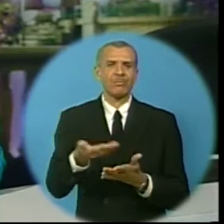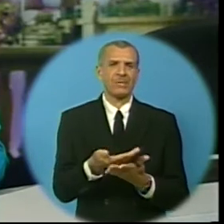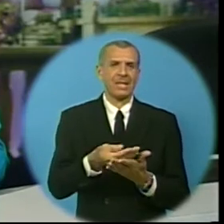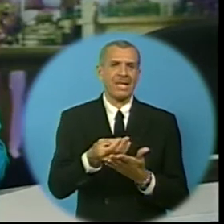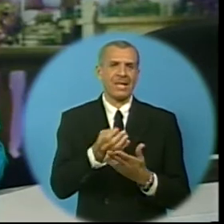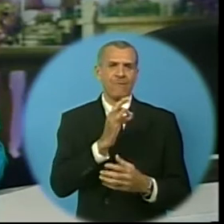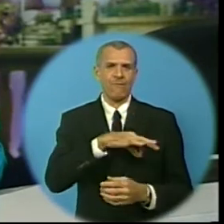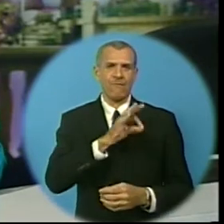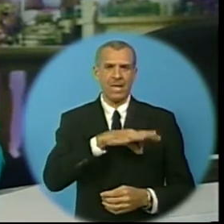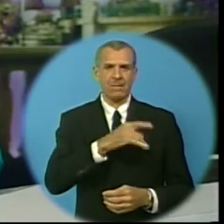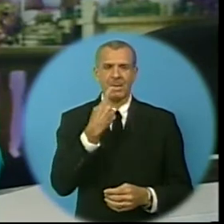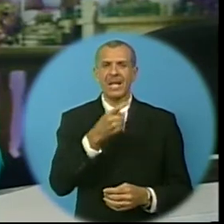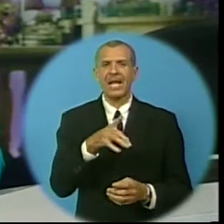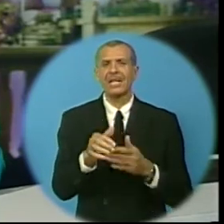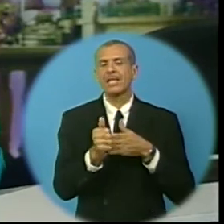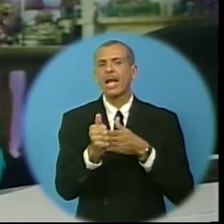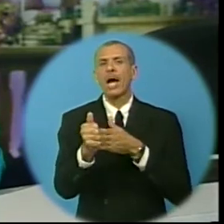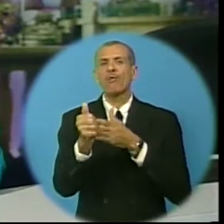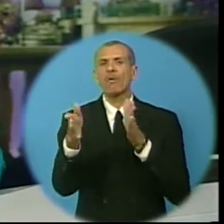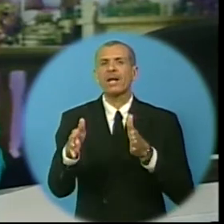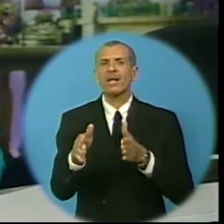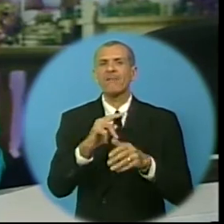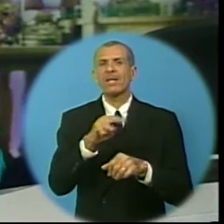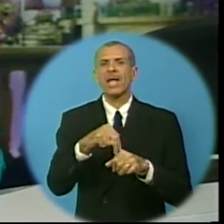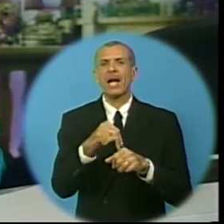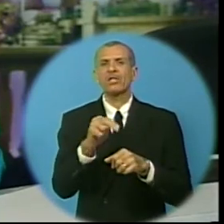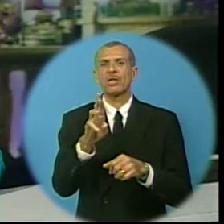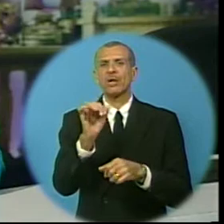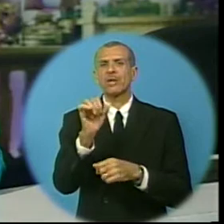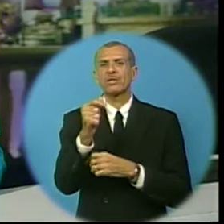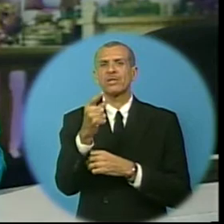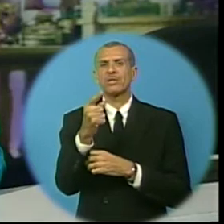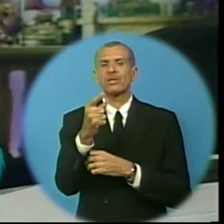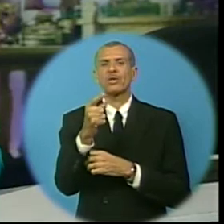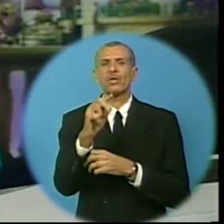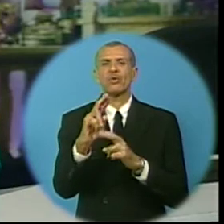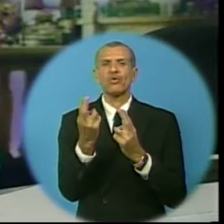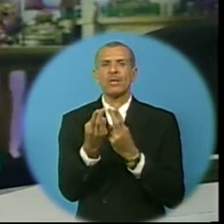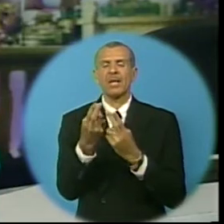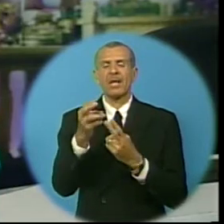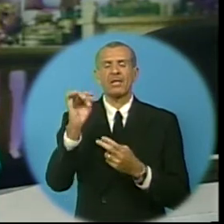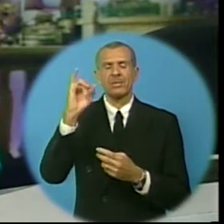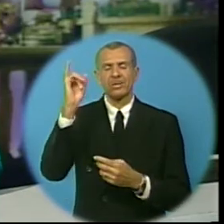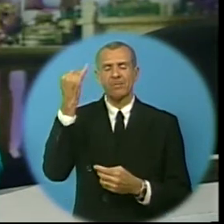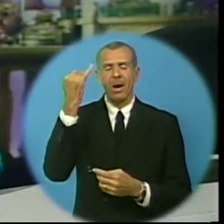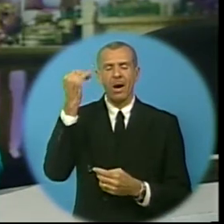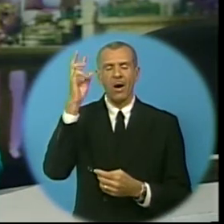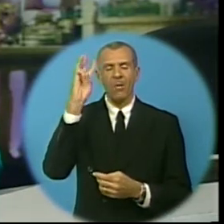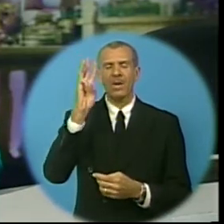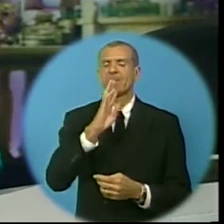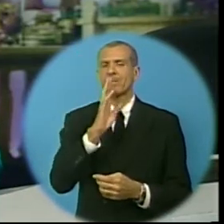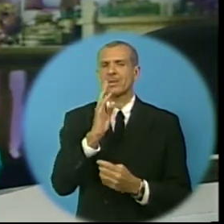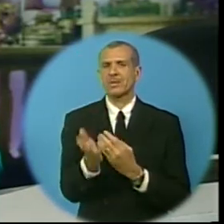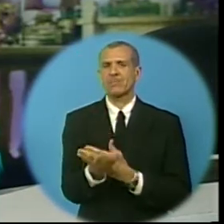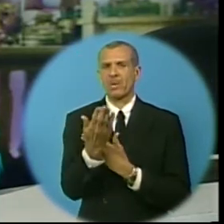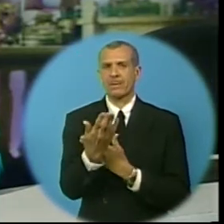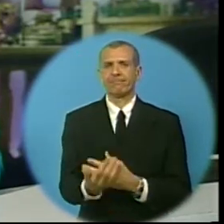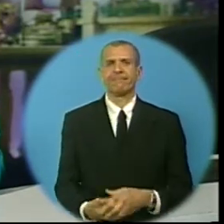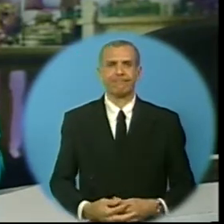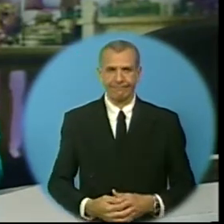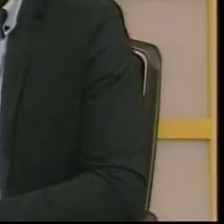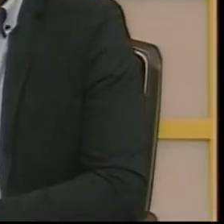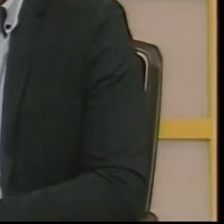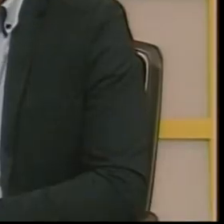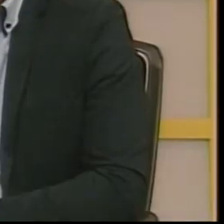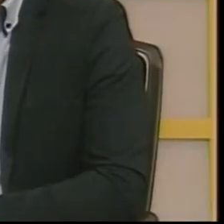investment. Director of the Natural Resource Unit, Jamar White, spoke about the details on today's edition of Morning Barbados. What